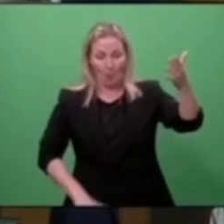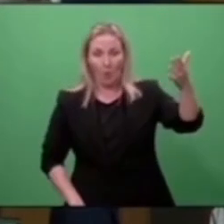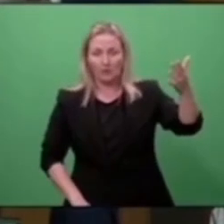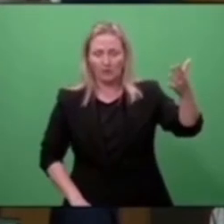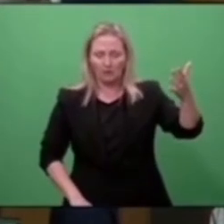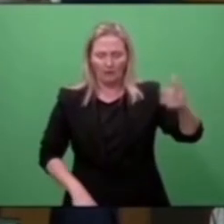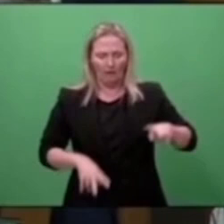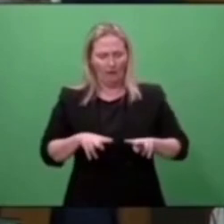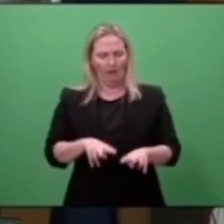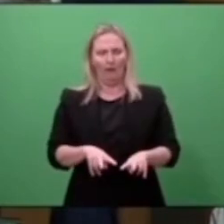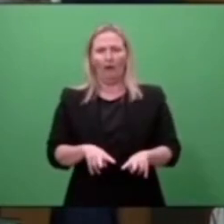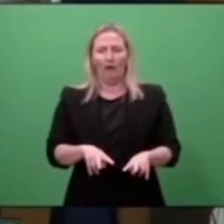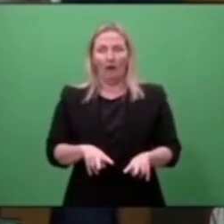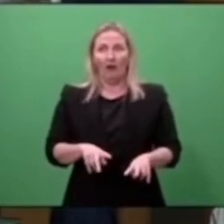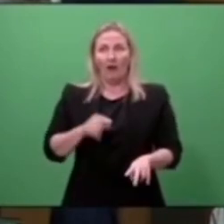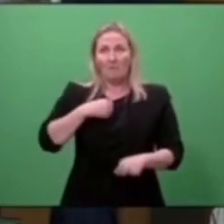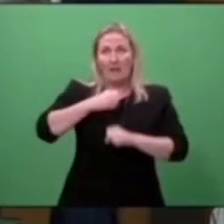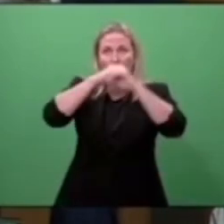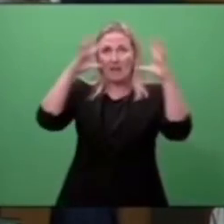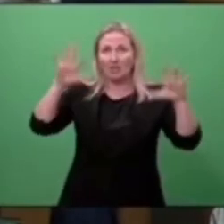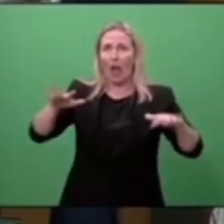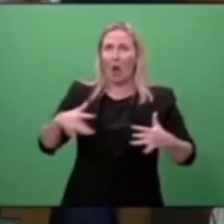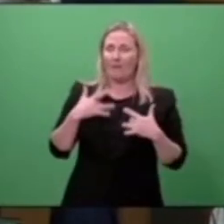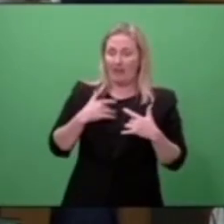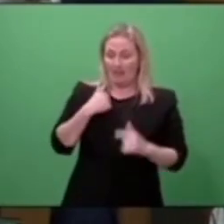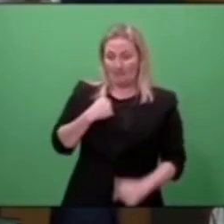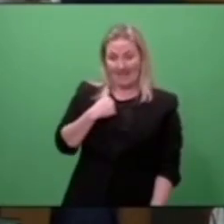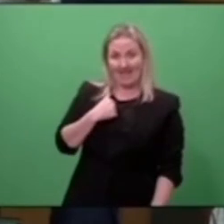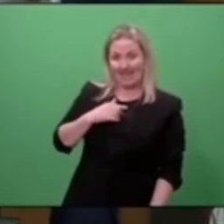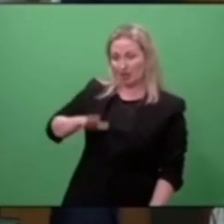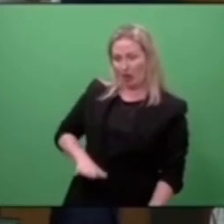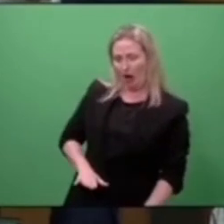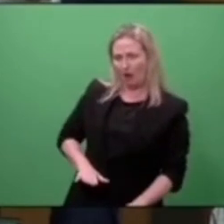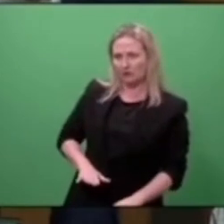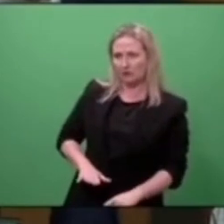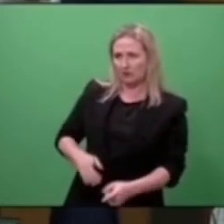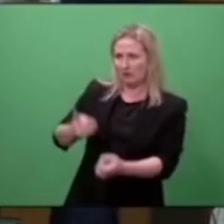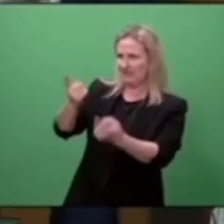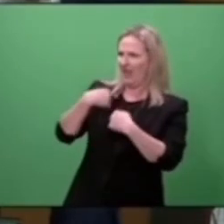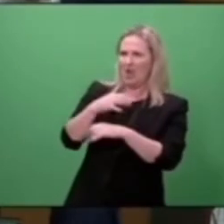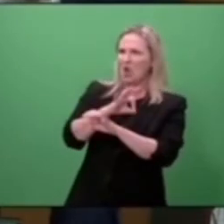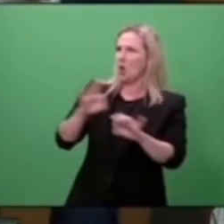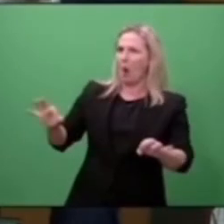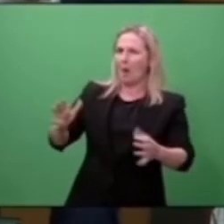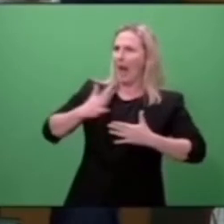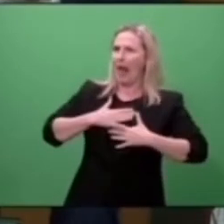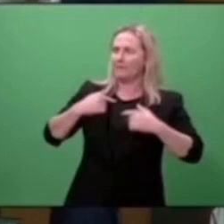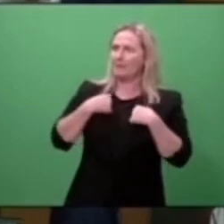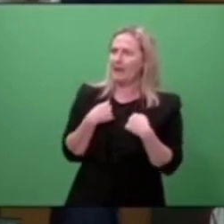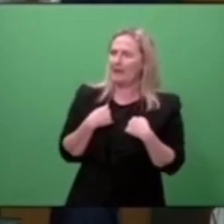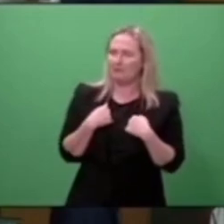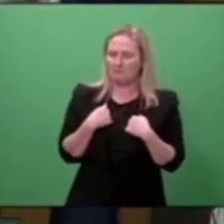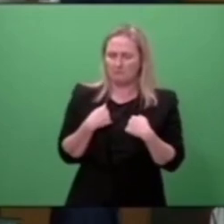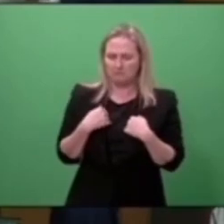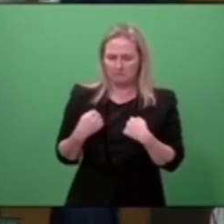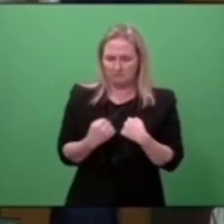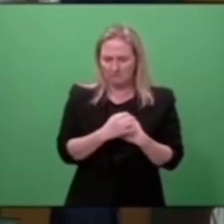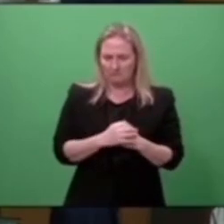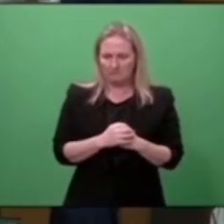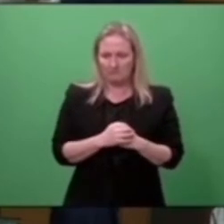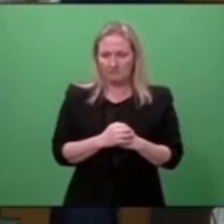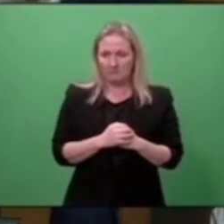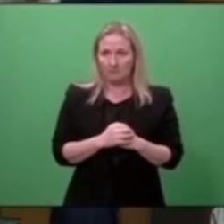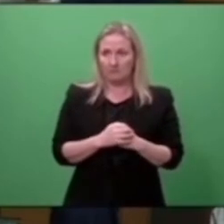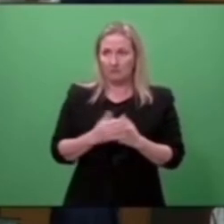you. And then, for those who were entrusted to care for you, to then set